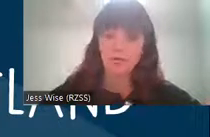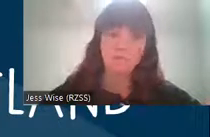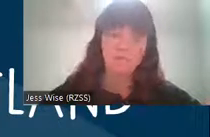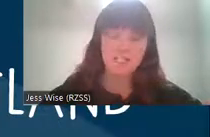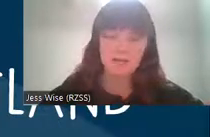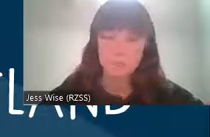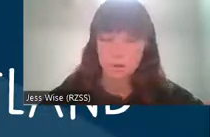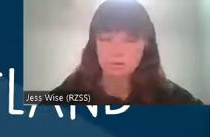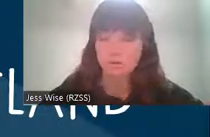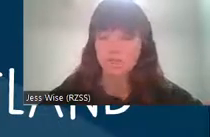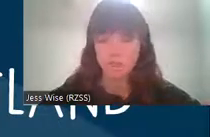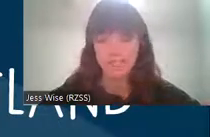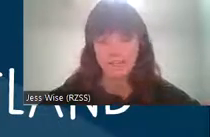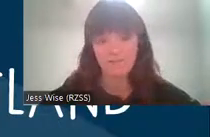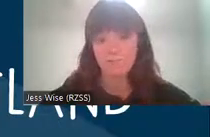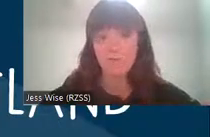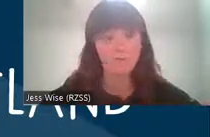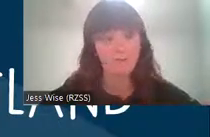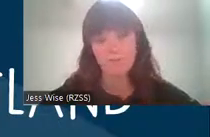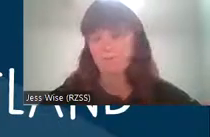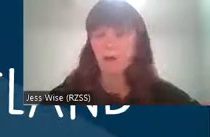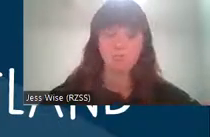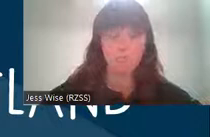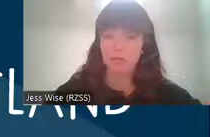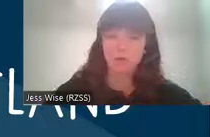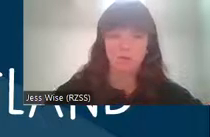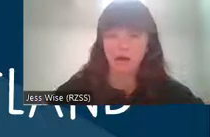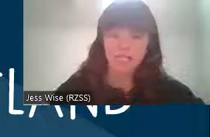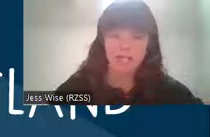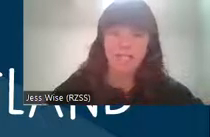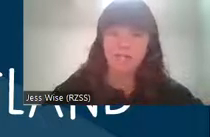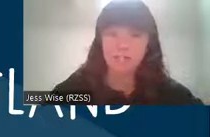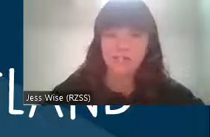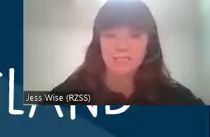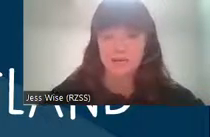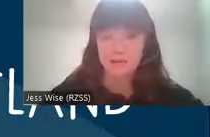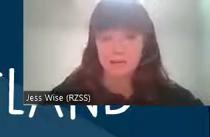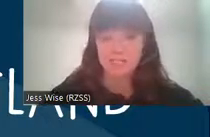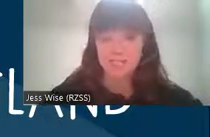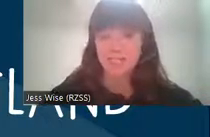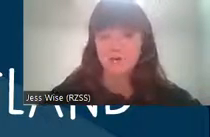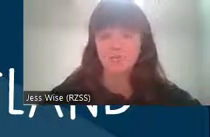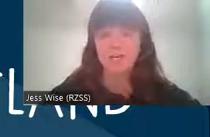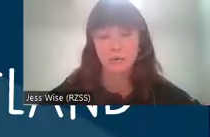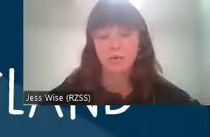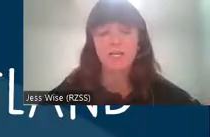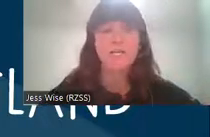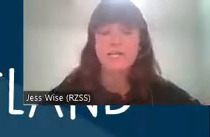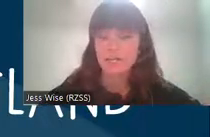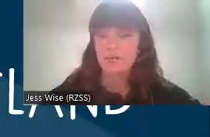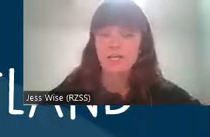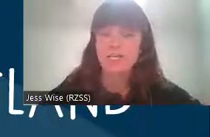So from my perspective, it's wonderful to really have the support from, you know, our entire leadership team right up to our CEO, and we're